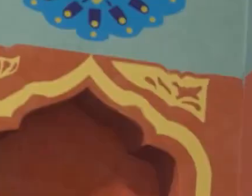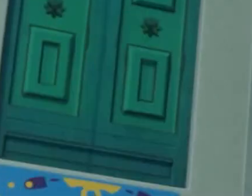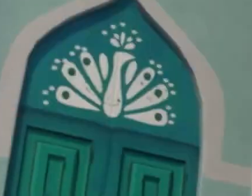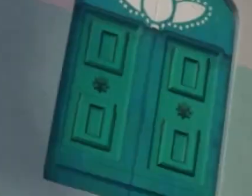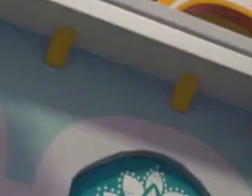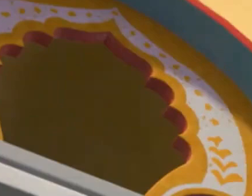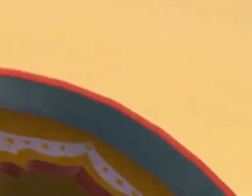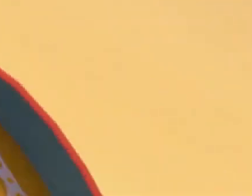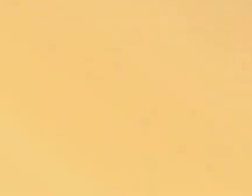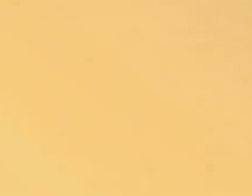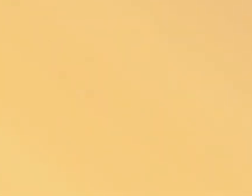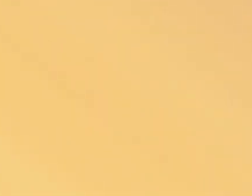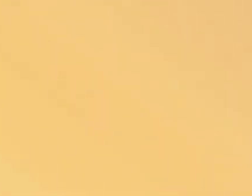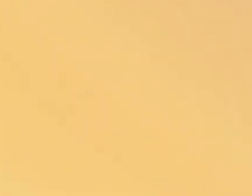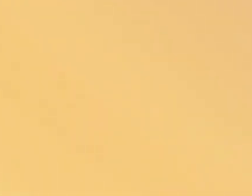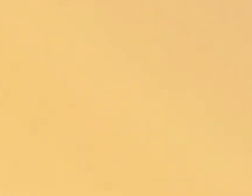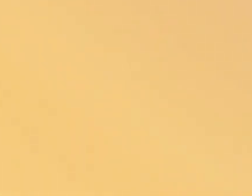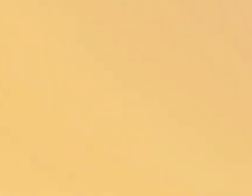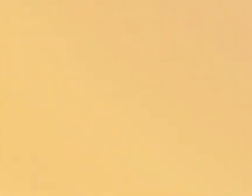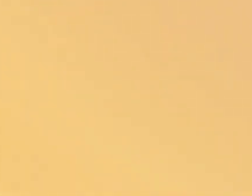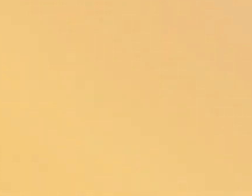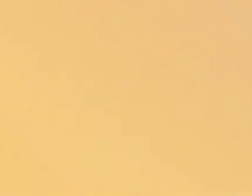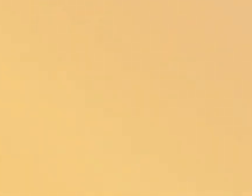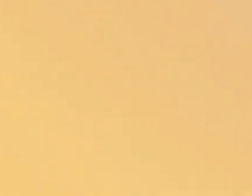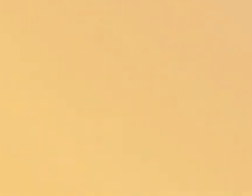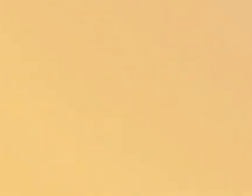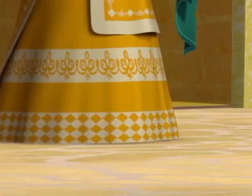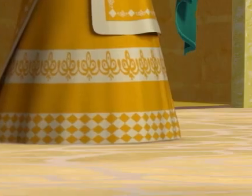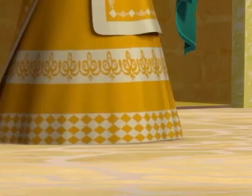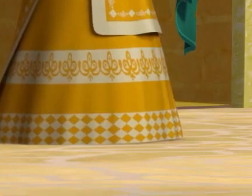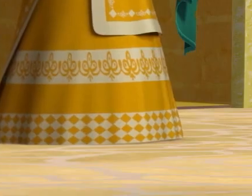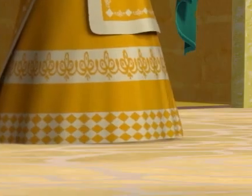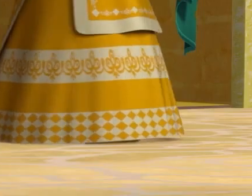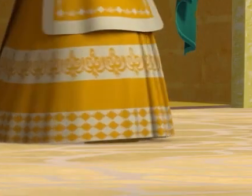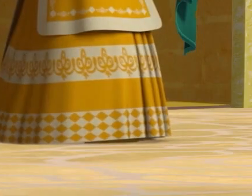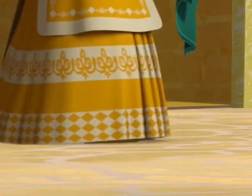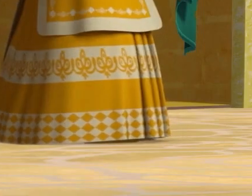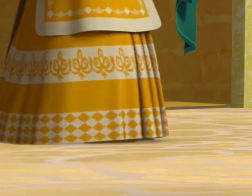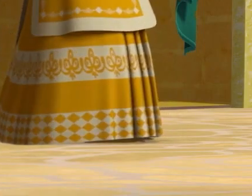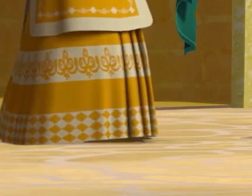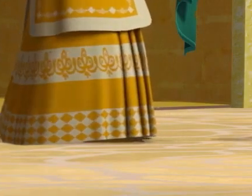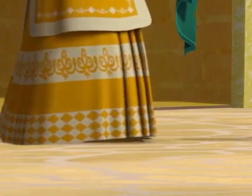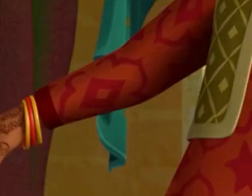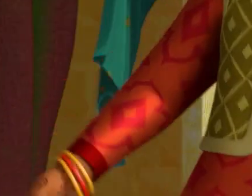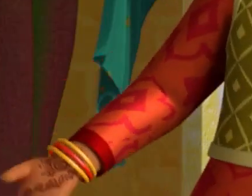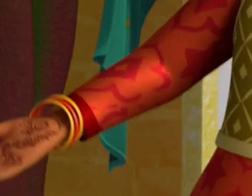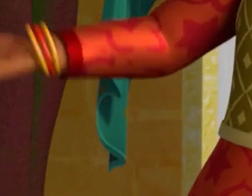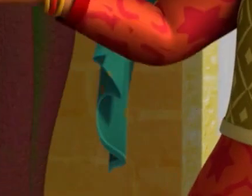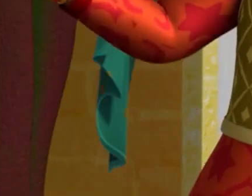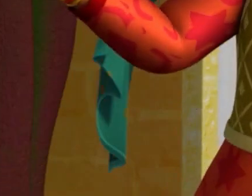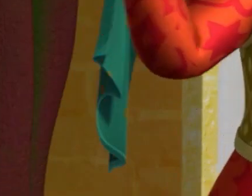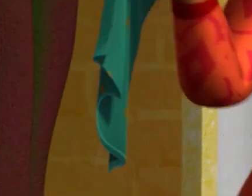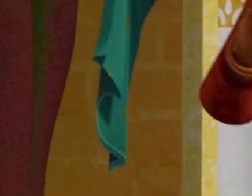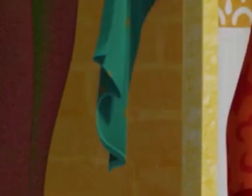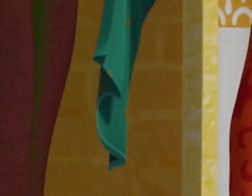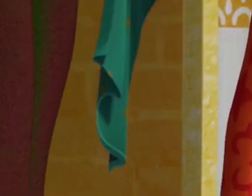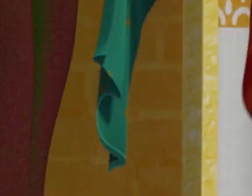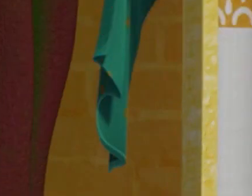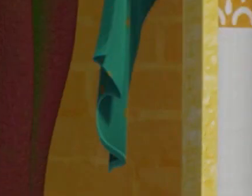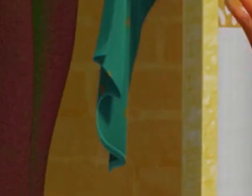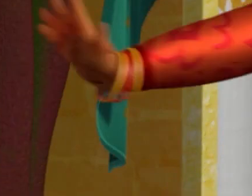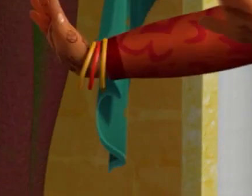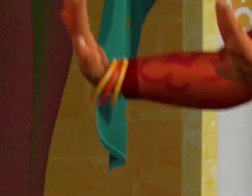When you see the crescent moon, Eid is finally here. The month of Ramadan is done, a special time of